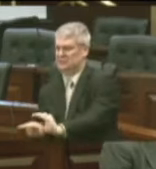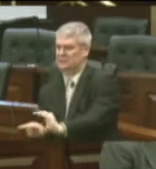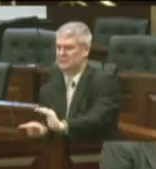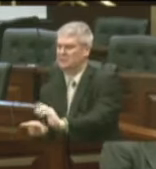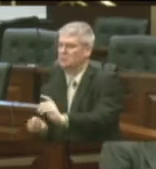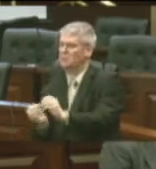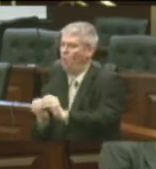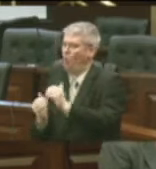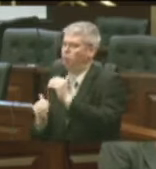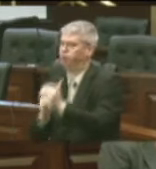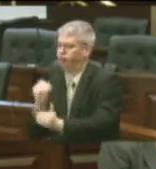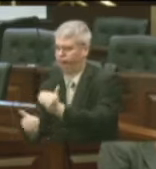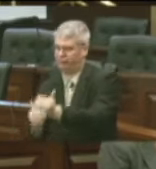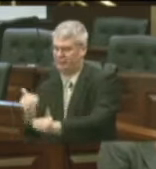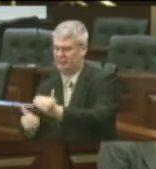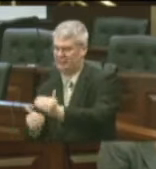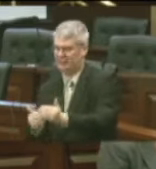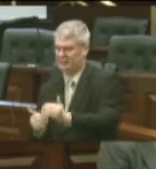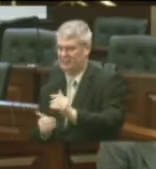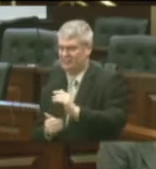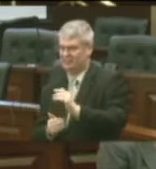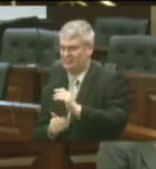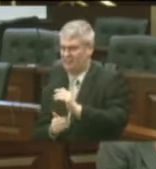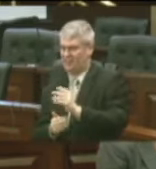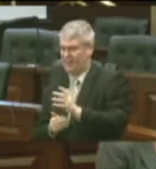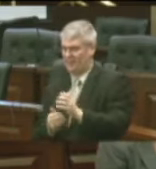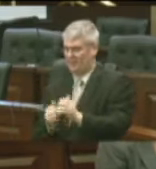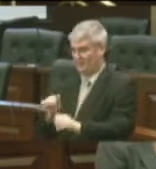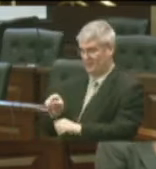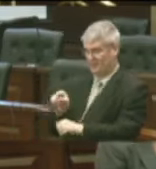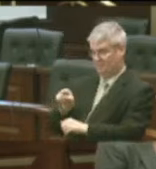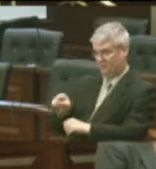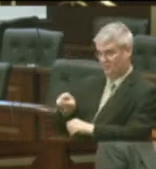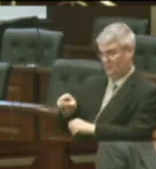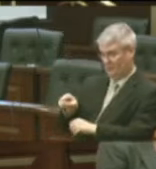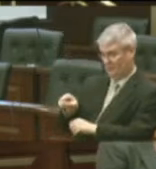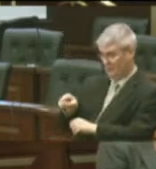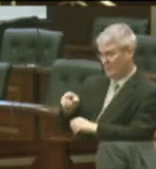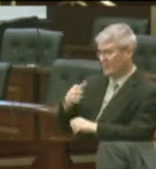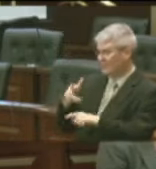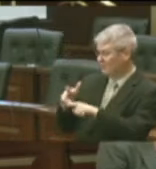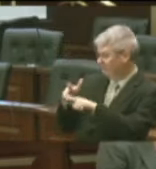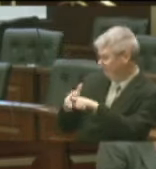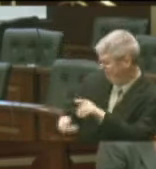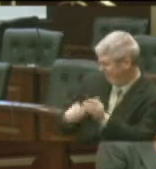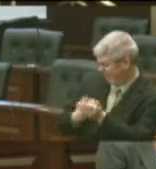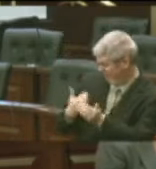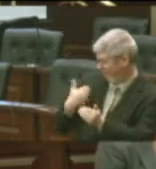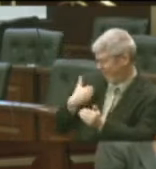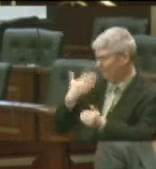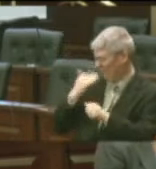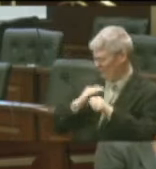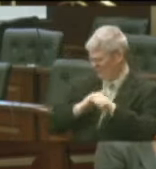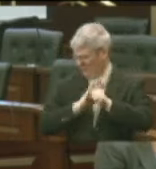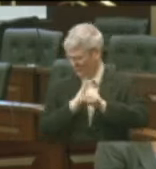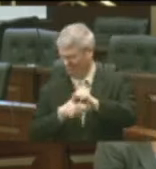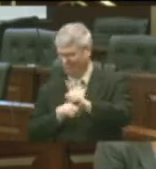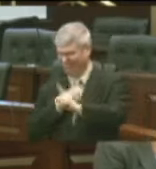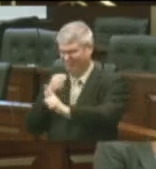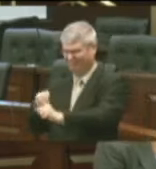the reduction we did was a result of COVID, as you're well aware. And of course, we work with